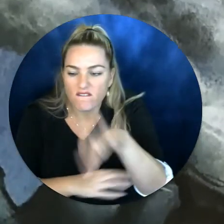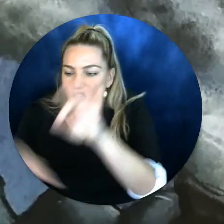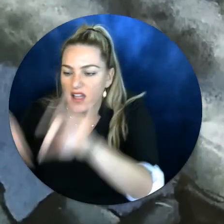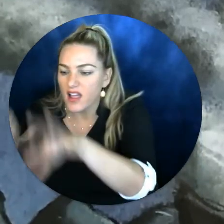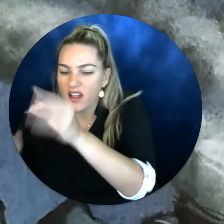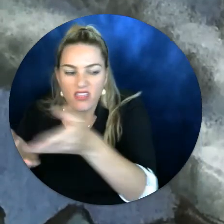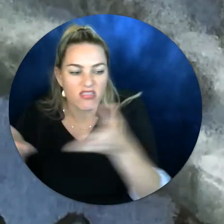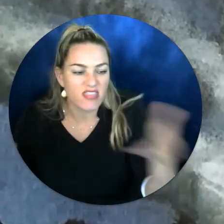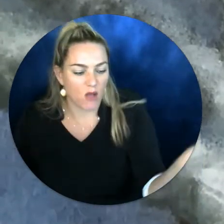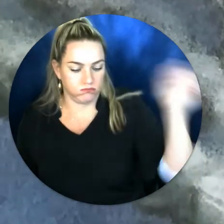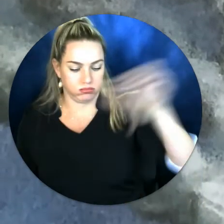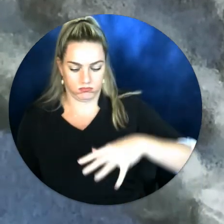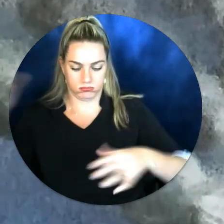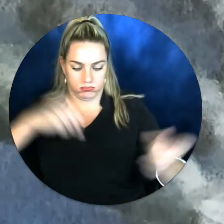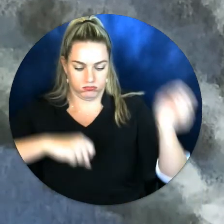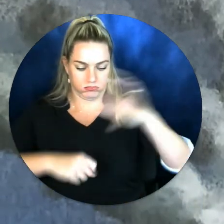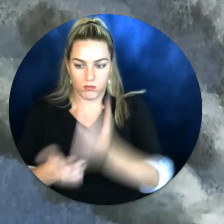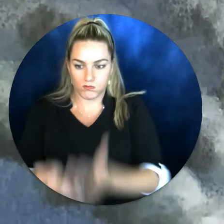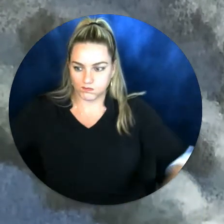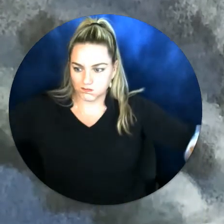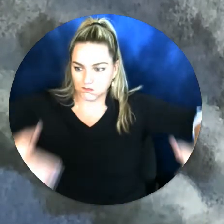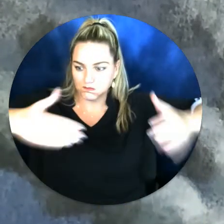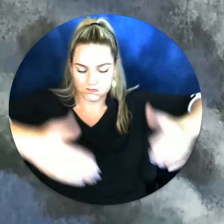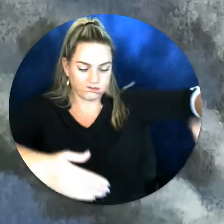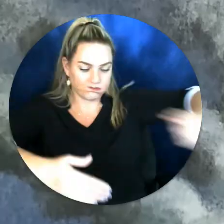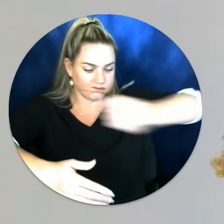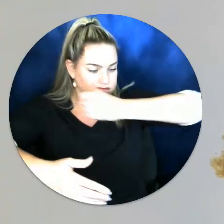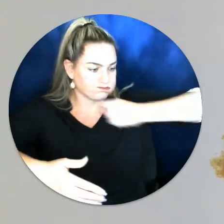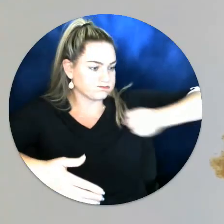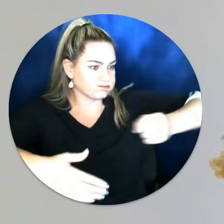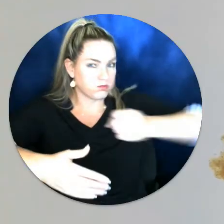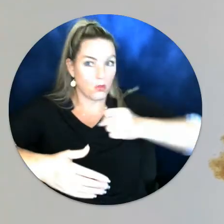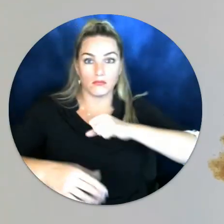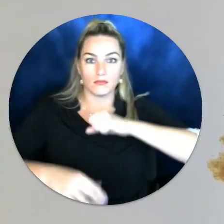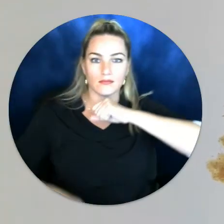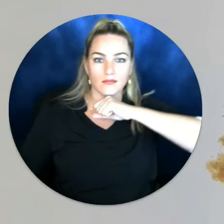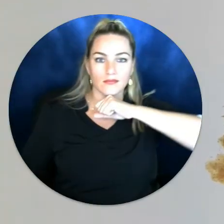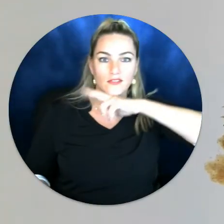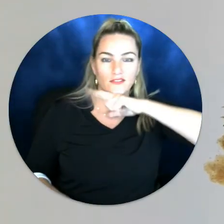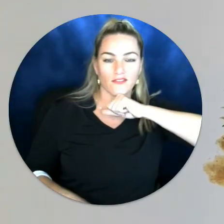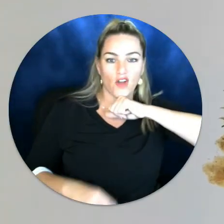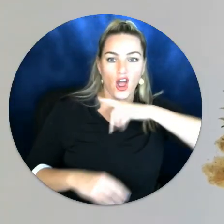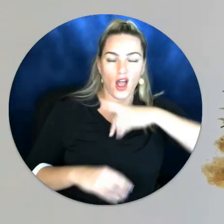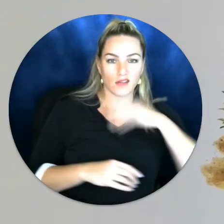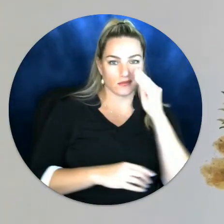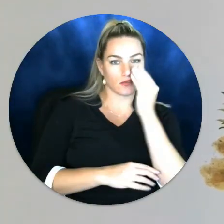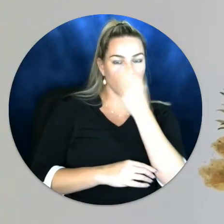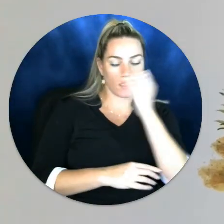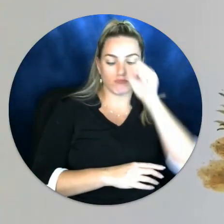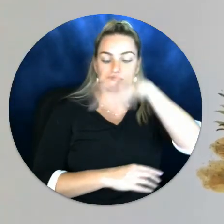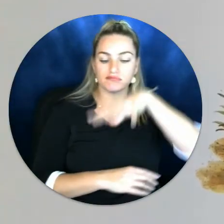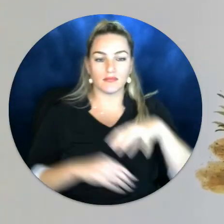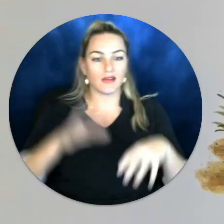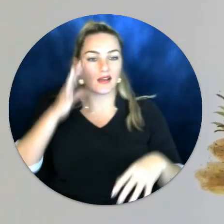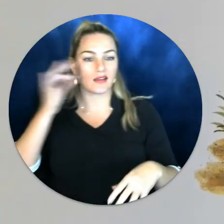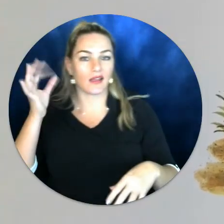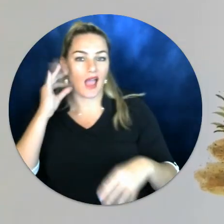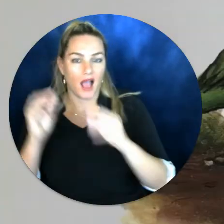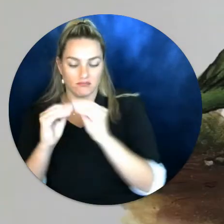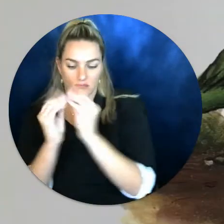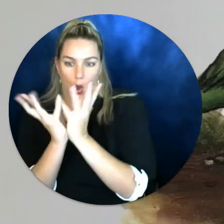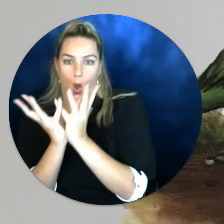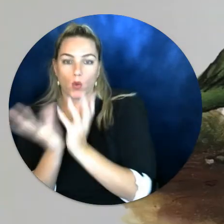everyone. Throw something in." So the frog found a lily, the cat found a